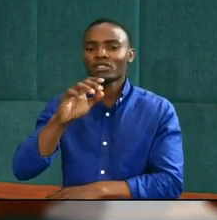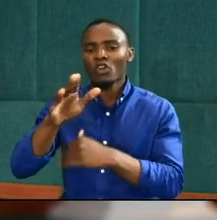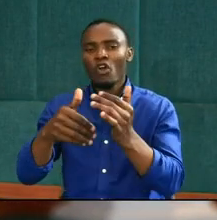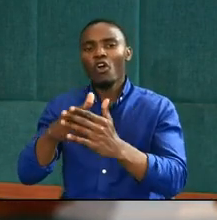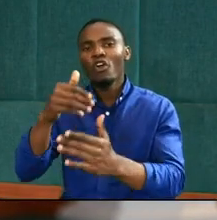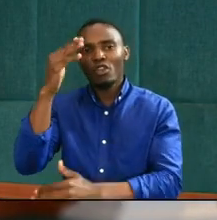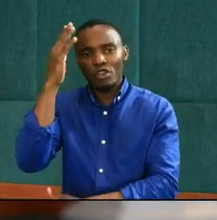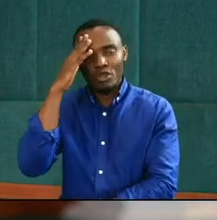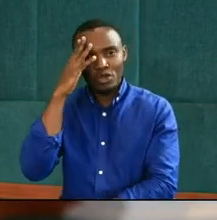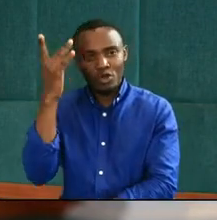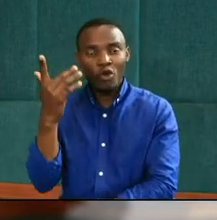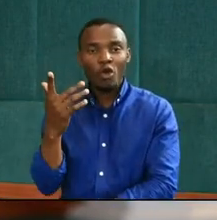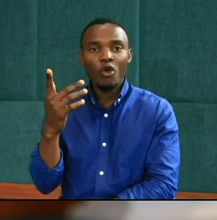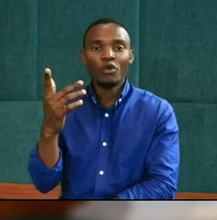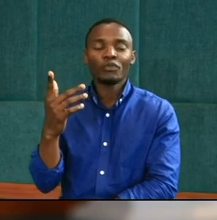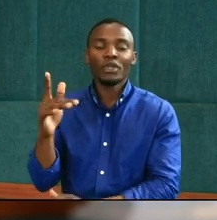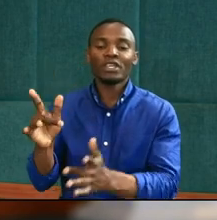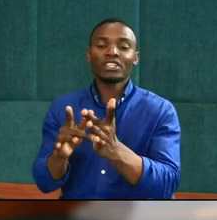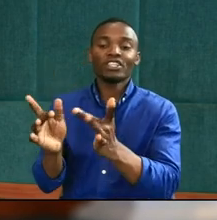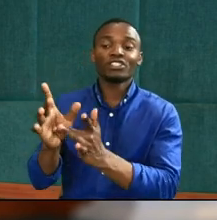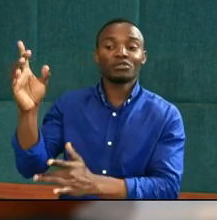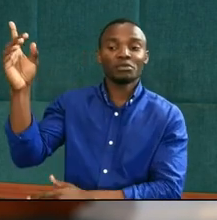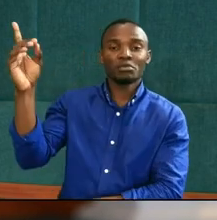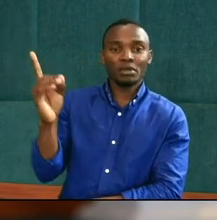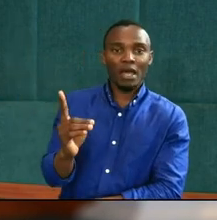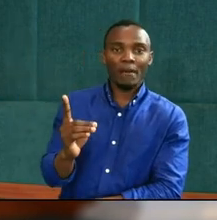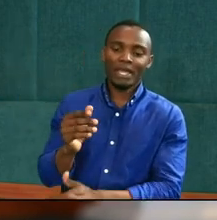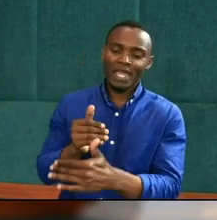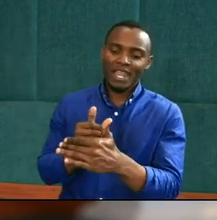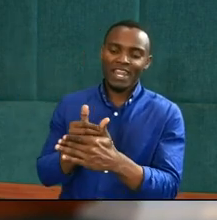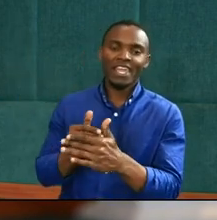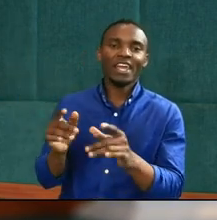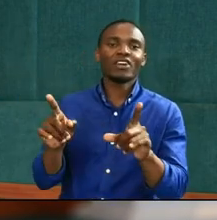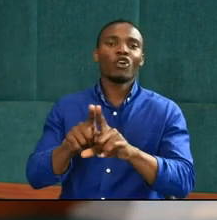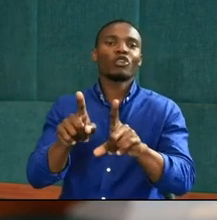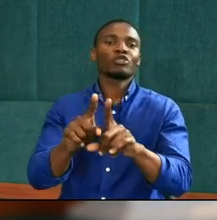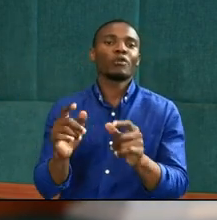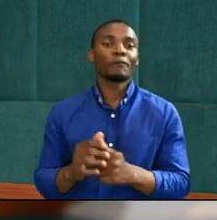that my coming is also near. Point one.